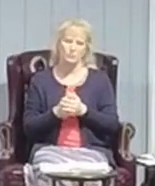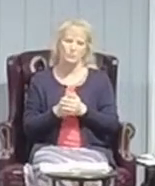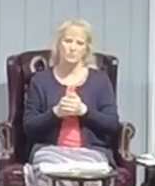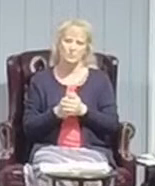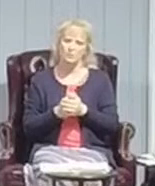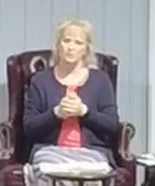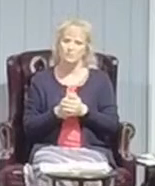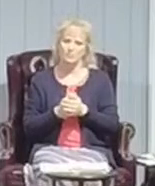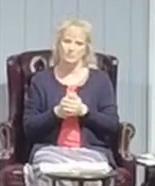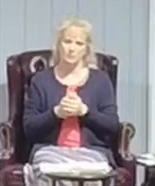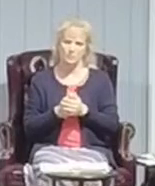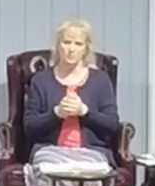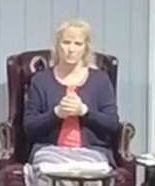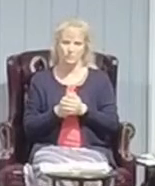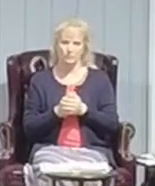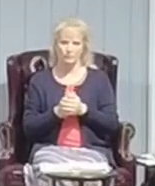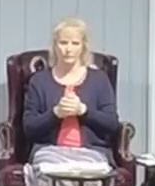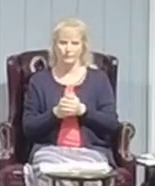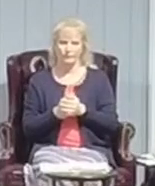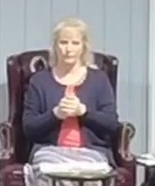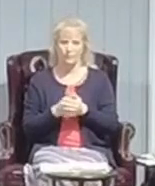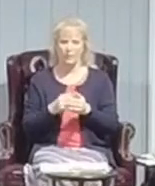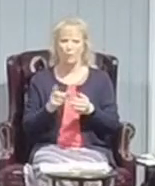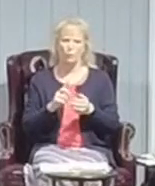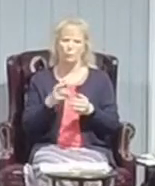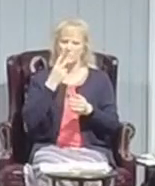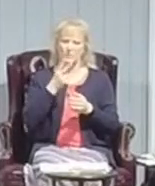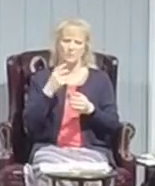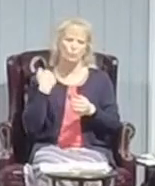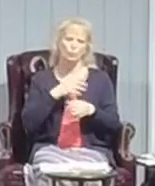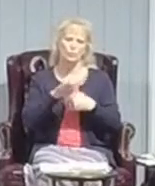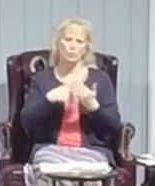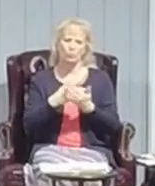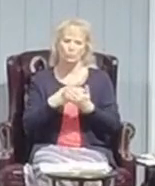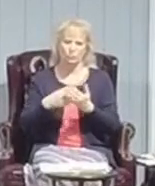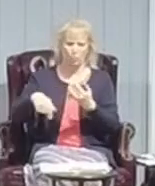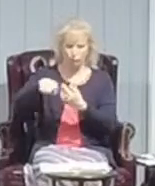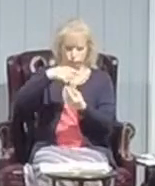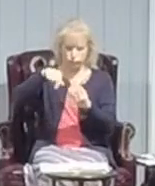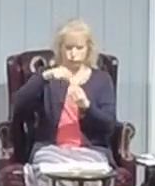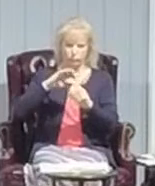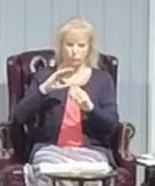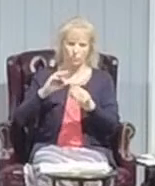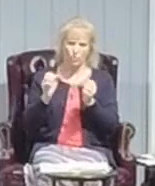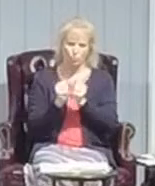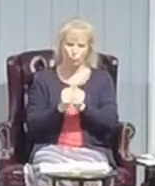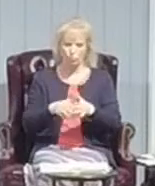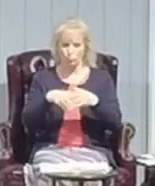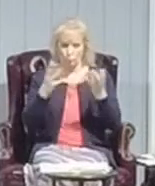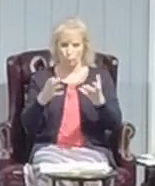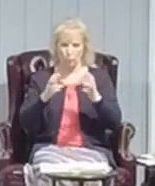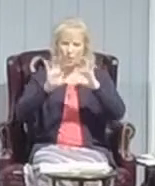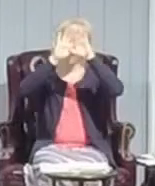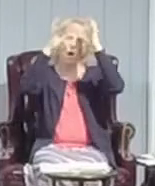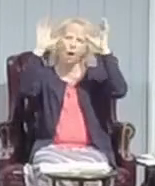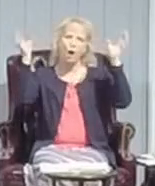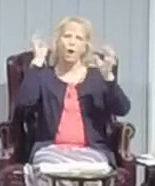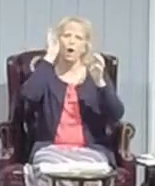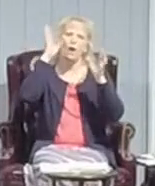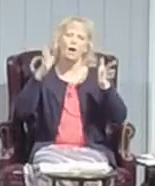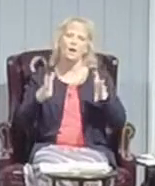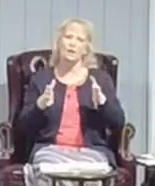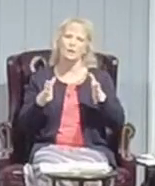1. Again, the Bible says, "Wherefore, seeing we also are compassed about with so great a cloud